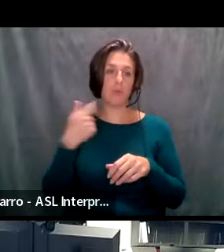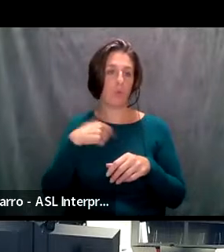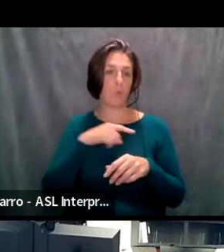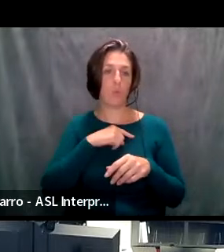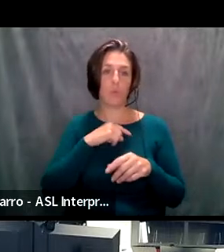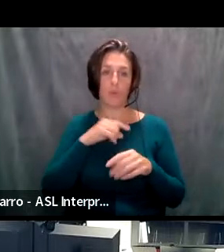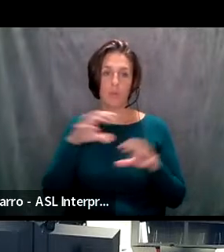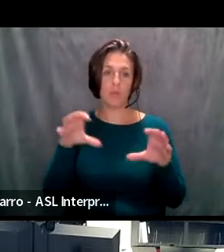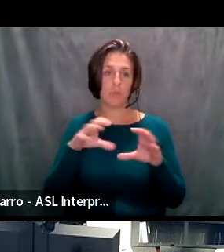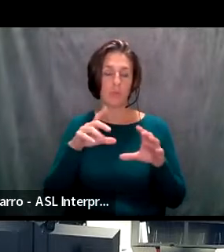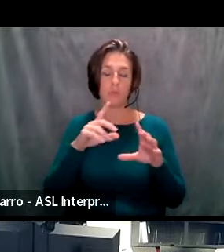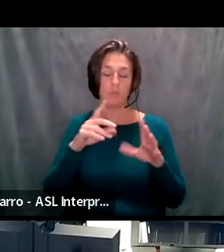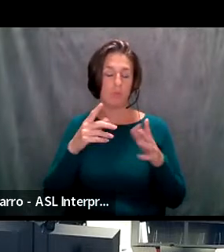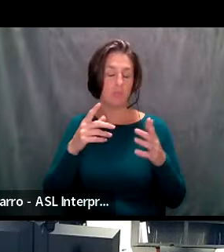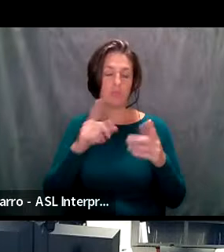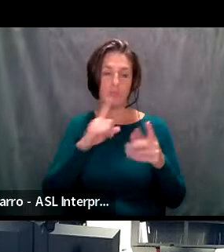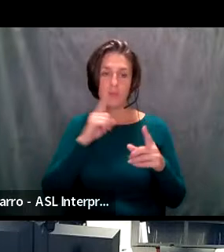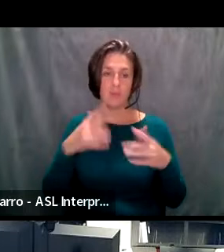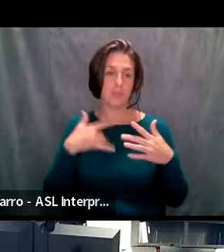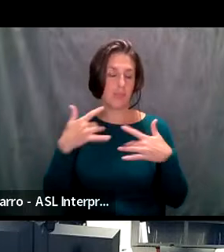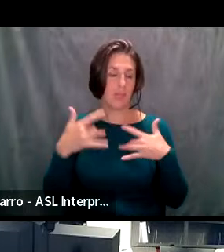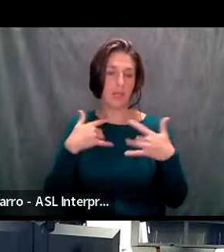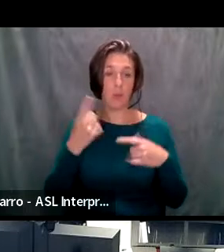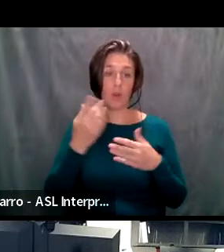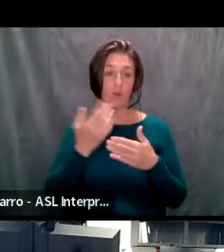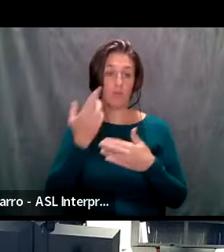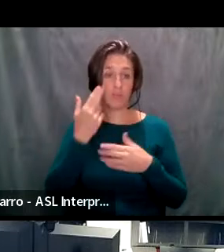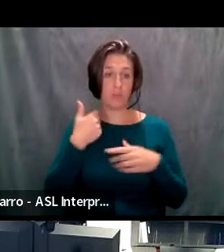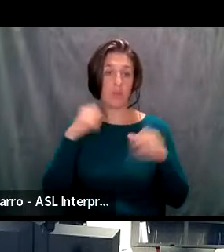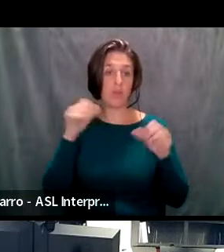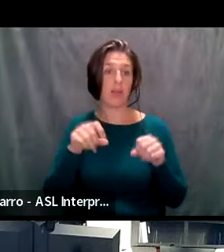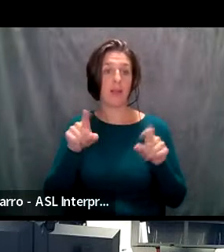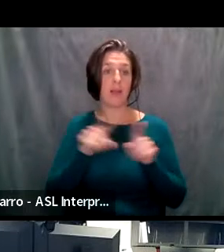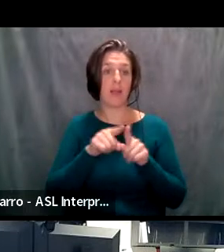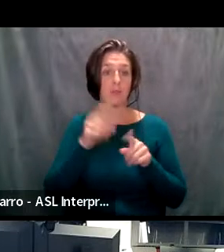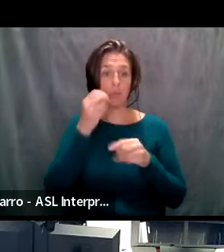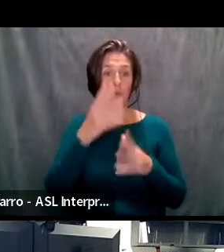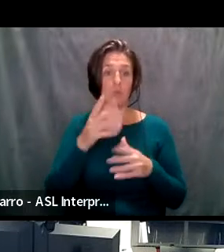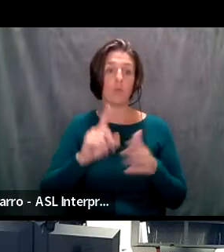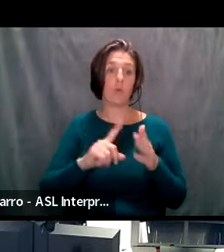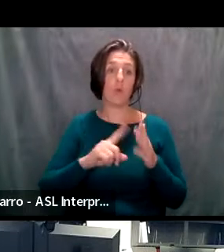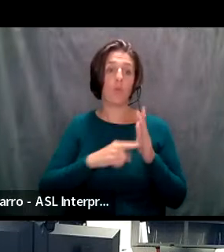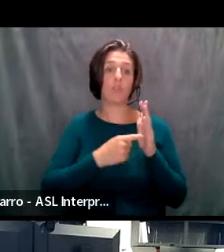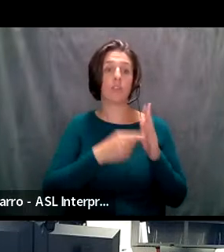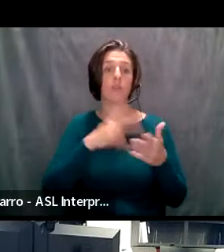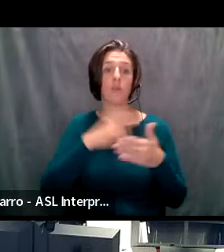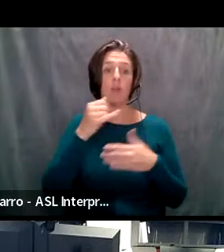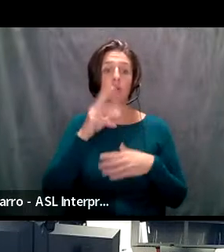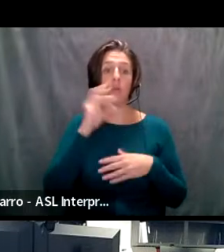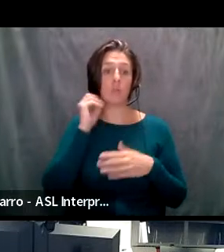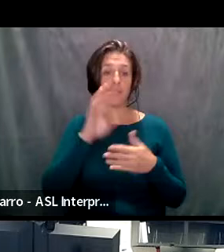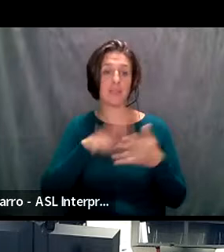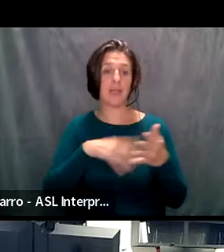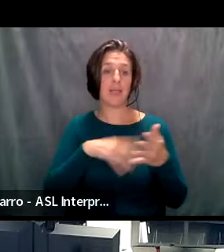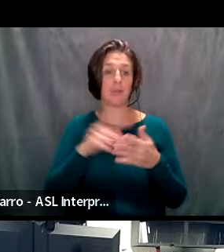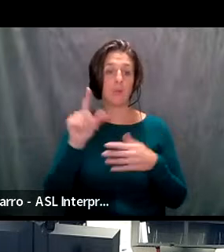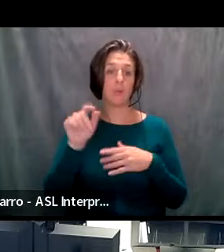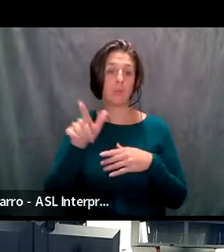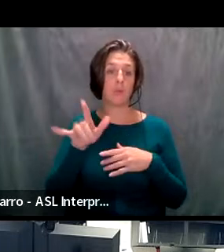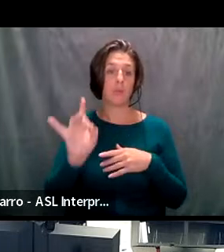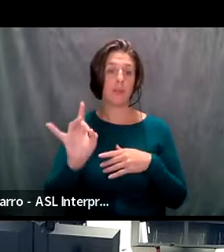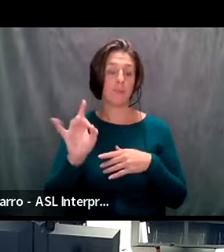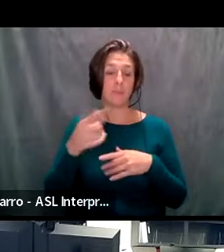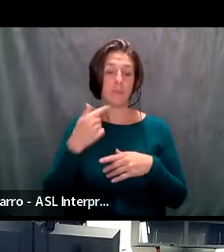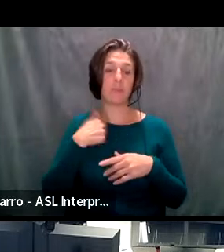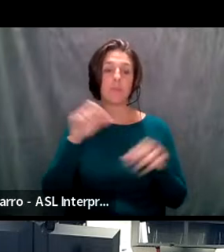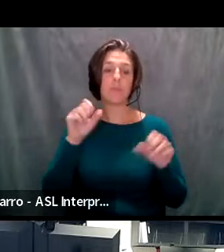incredibly excited. One of the reasons we were able to do that is, as you noted, the original project was scheduled for 2028. And